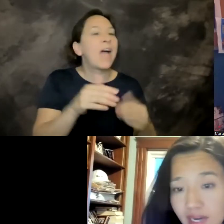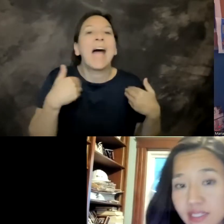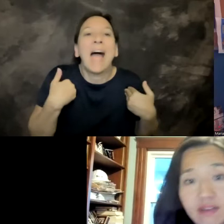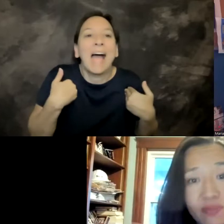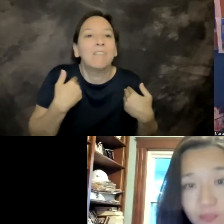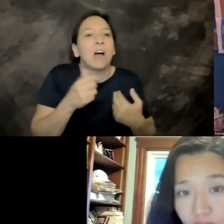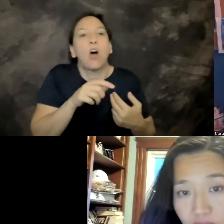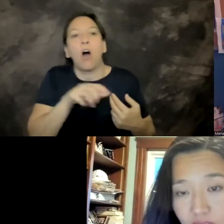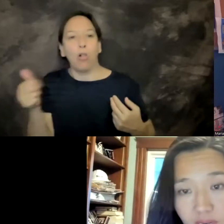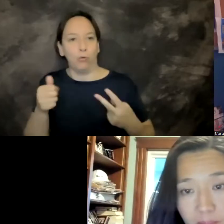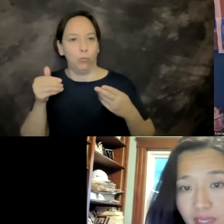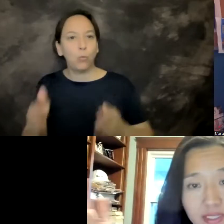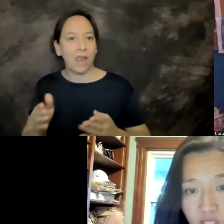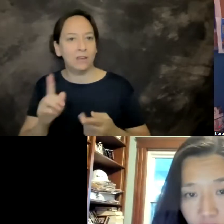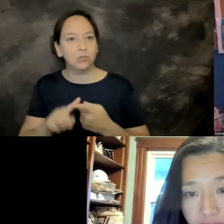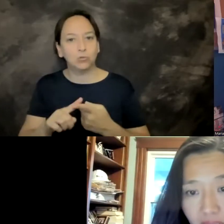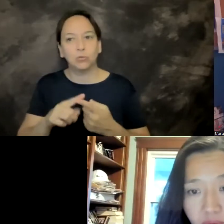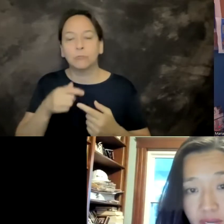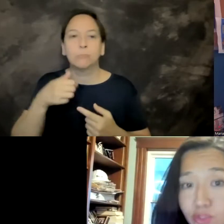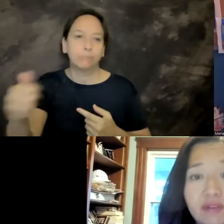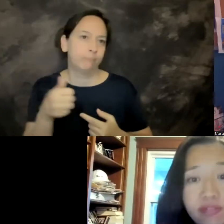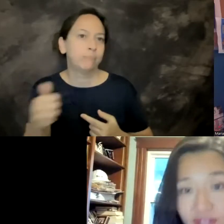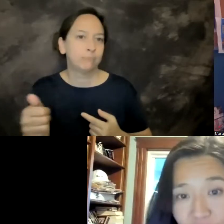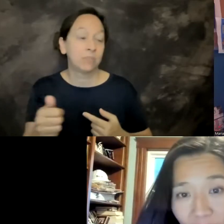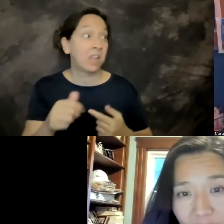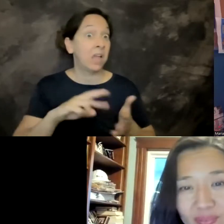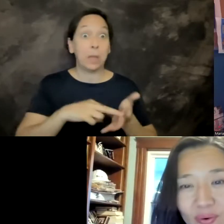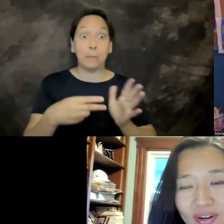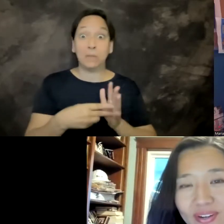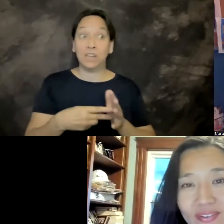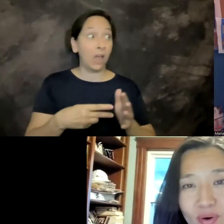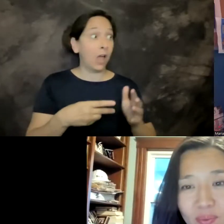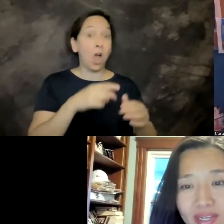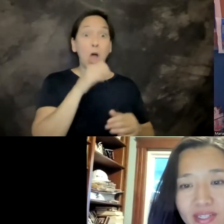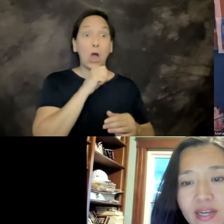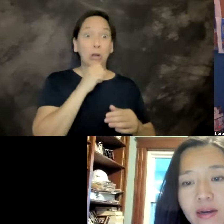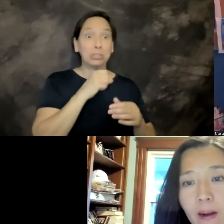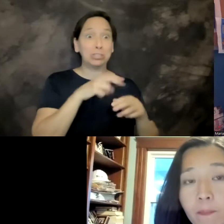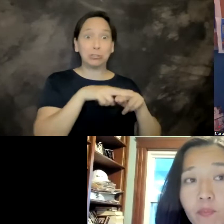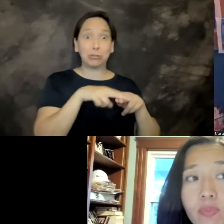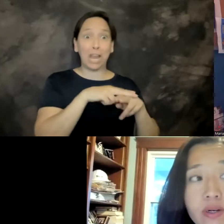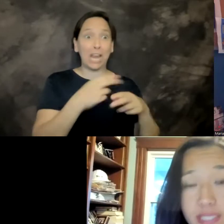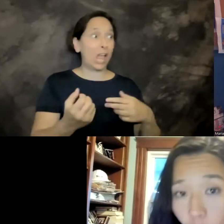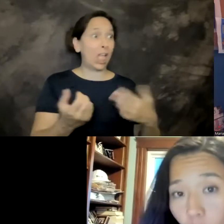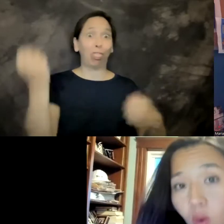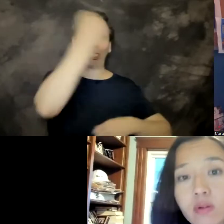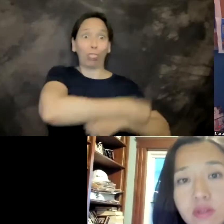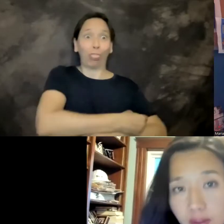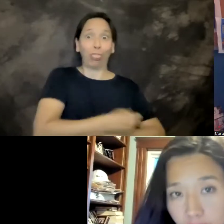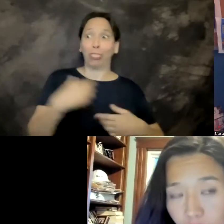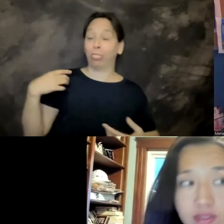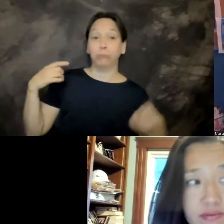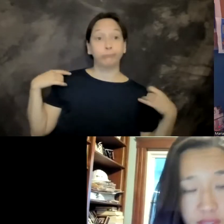it's not as if this is being shut down and you just have to figure it out for 4 weeks. There is a